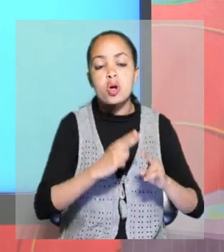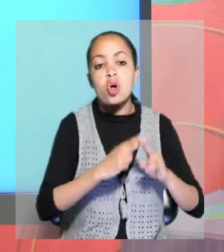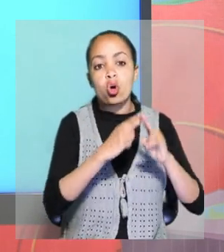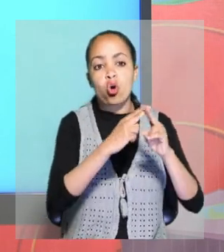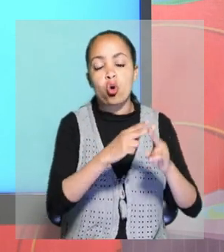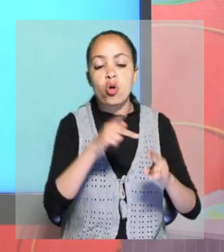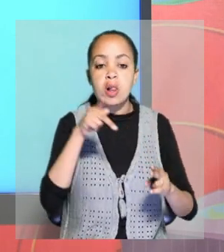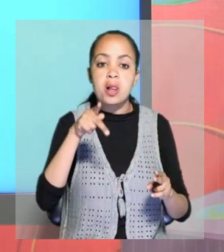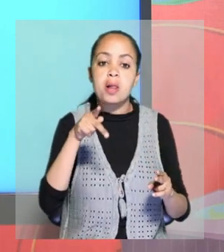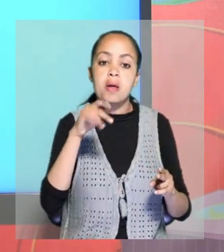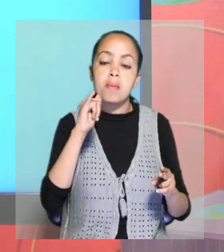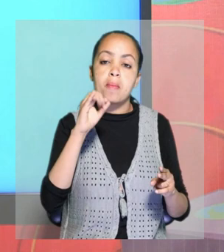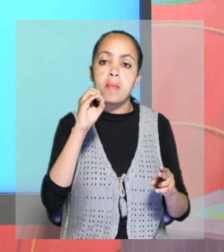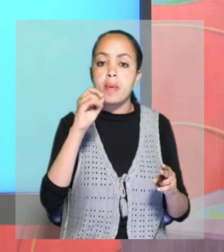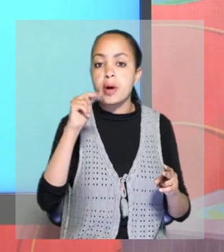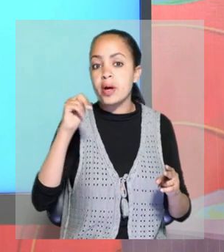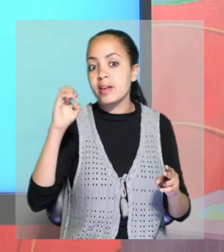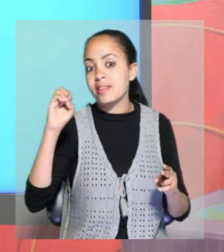community.